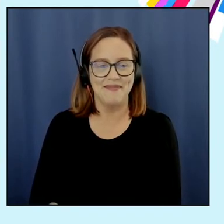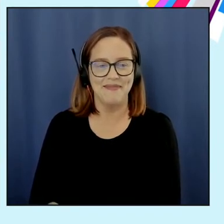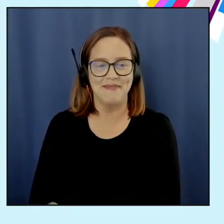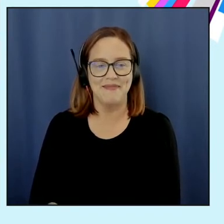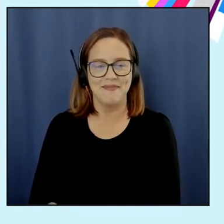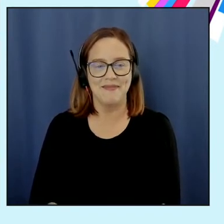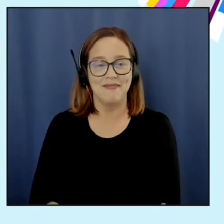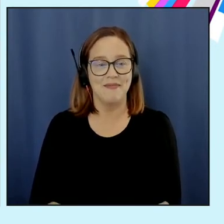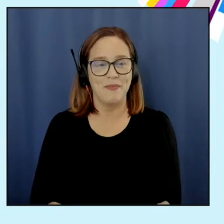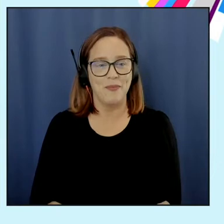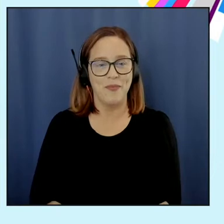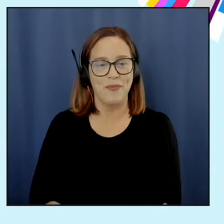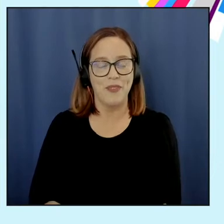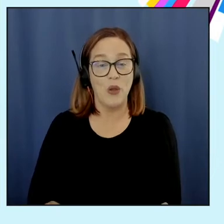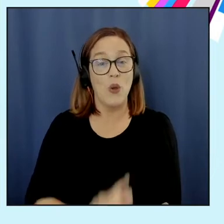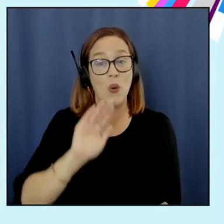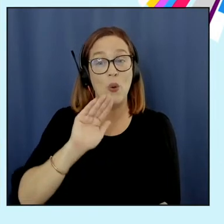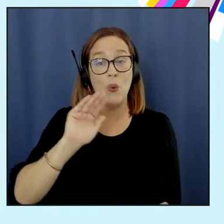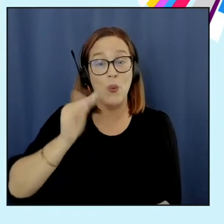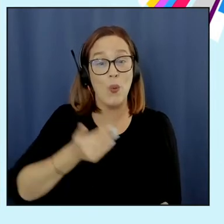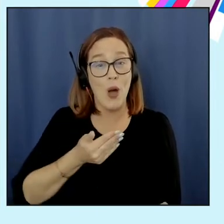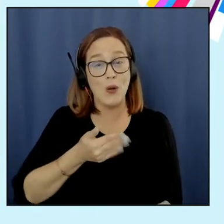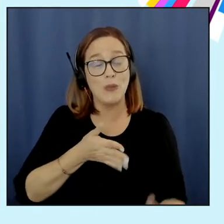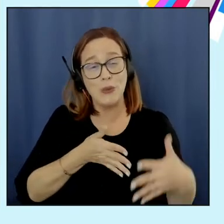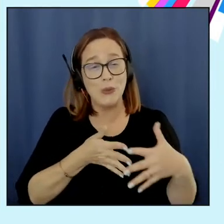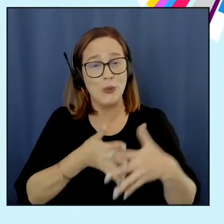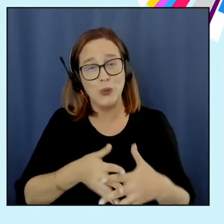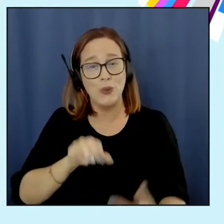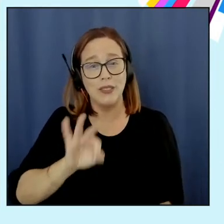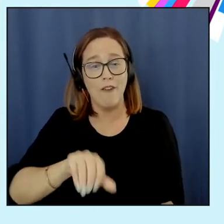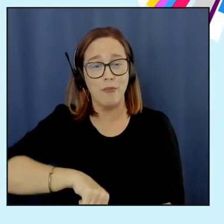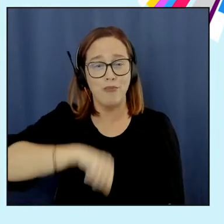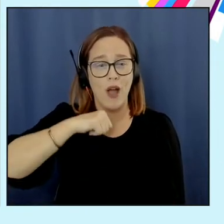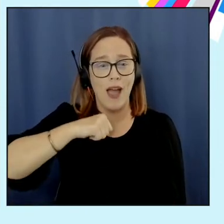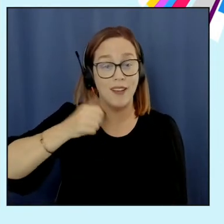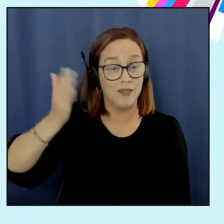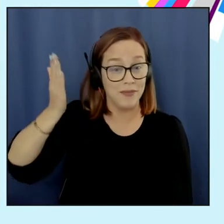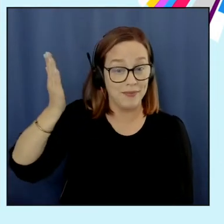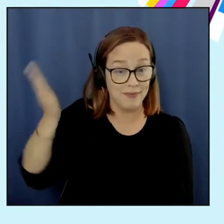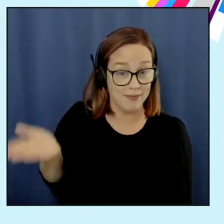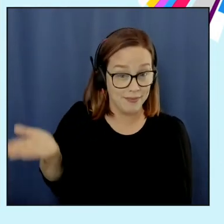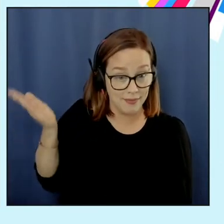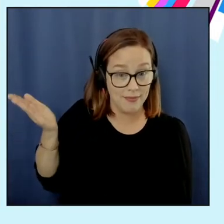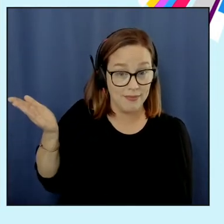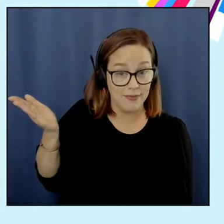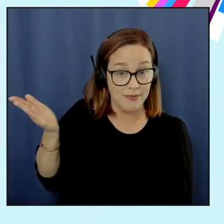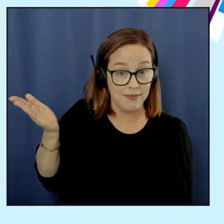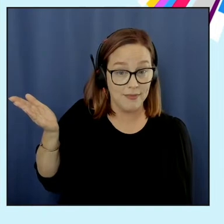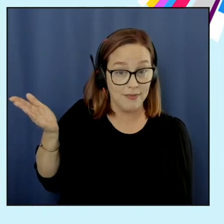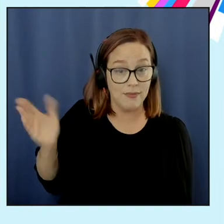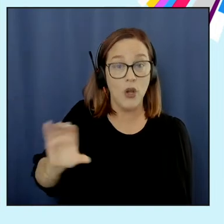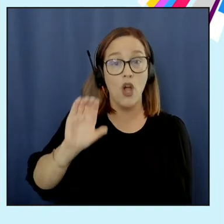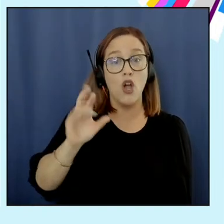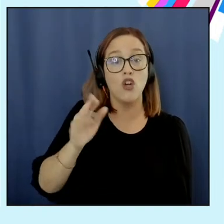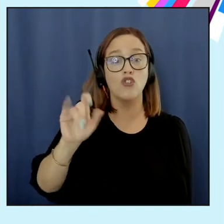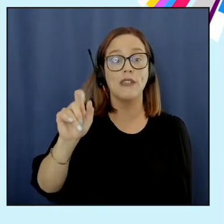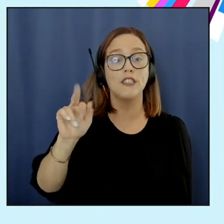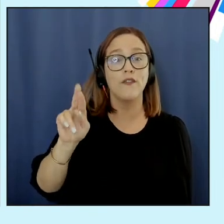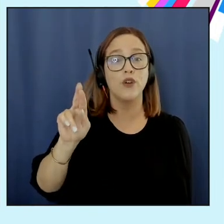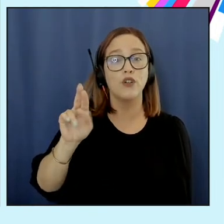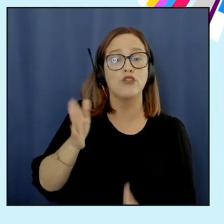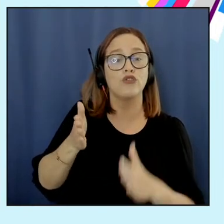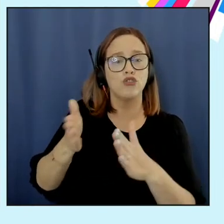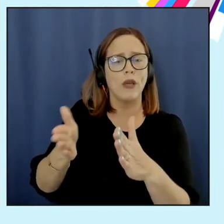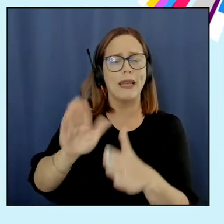Welcome to the roots of Pride. This is Christopher Street, which has been the center of the LGBTQ plus